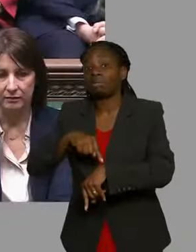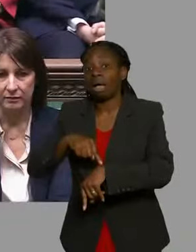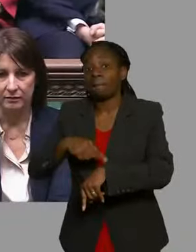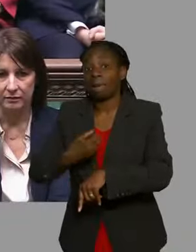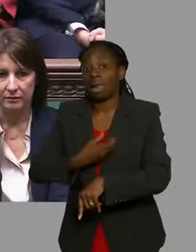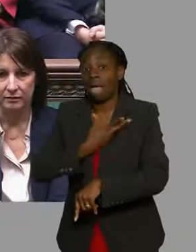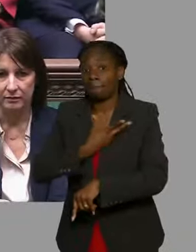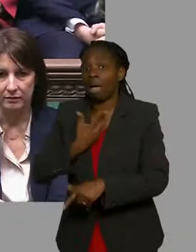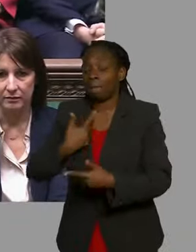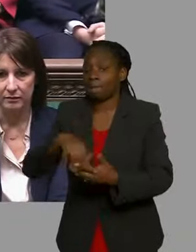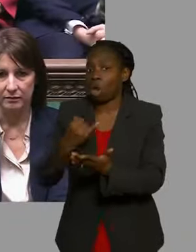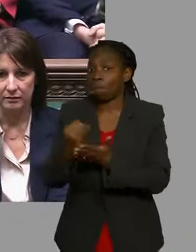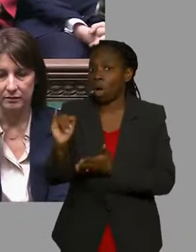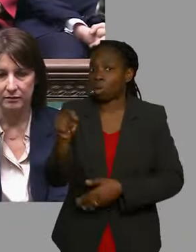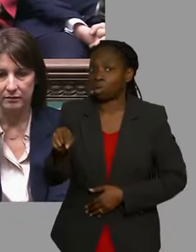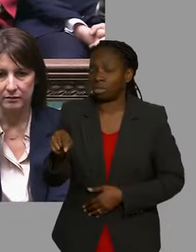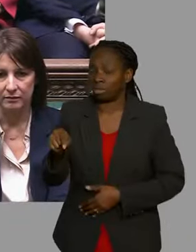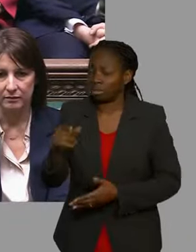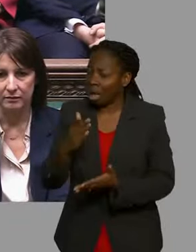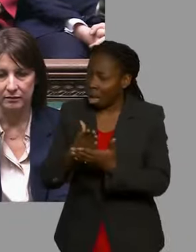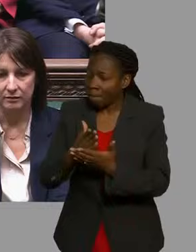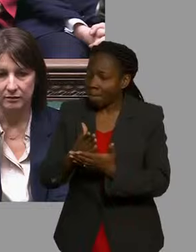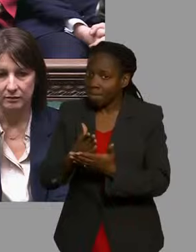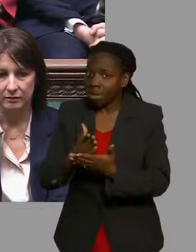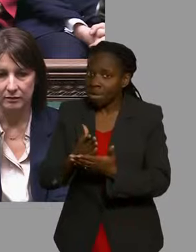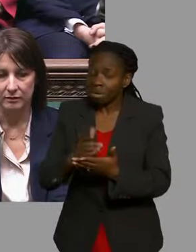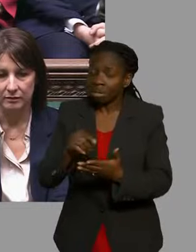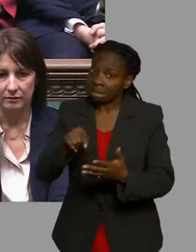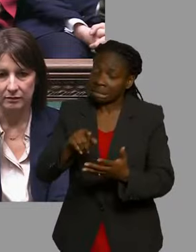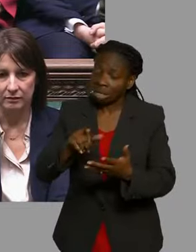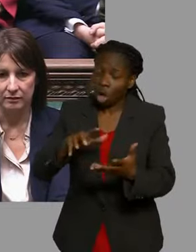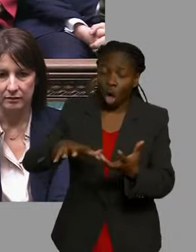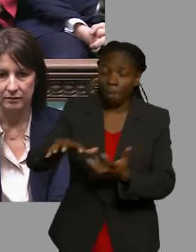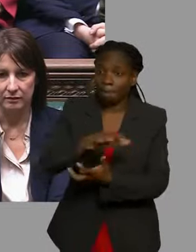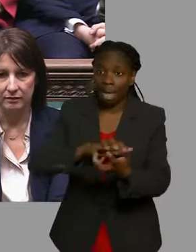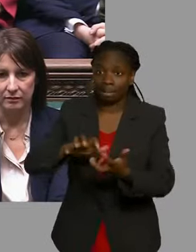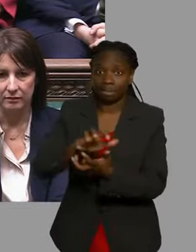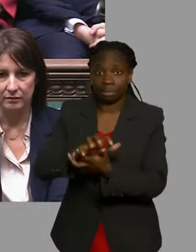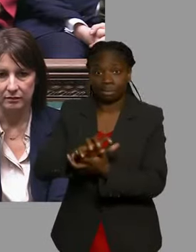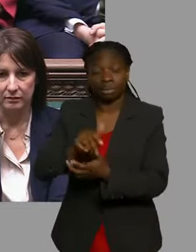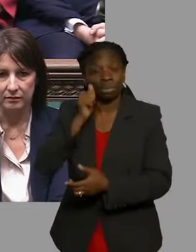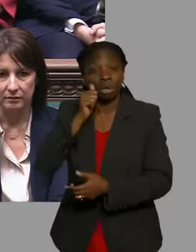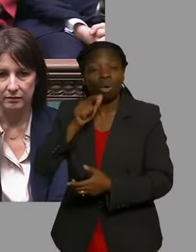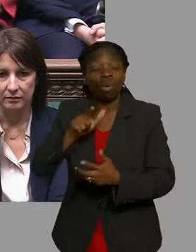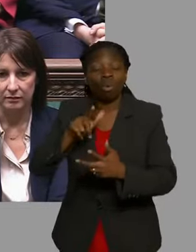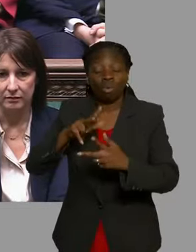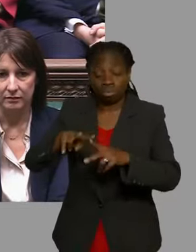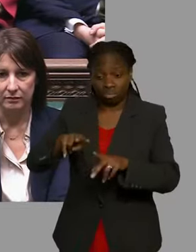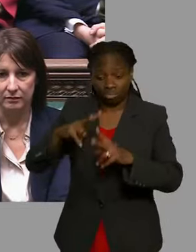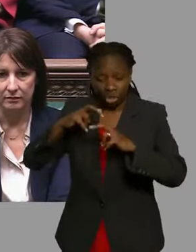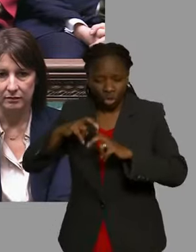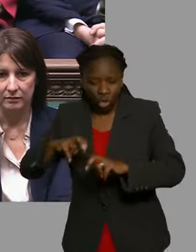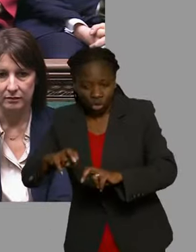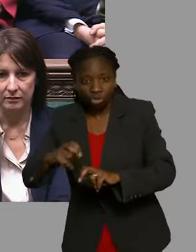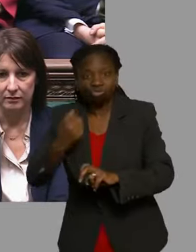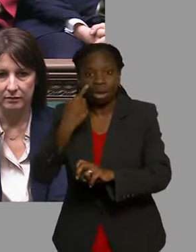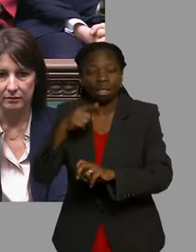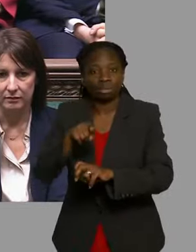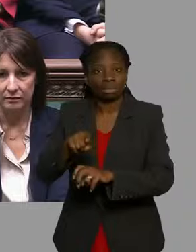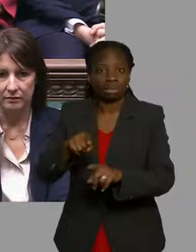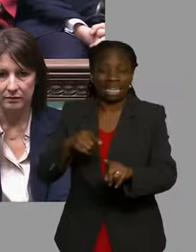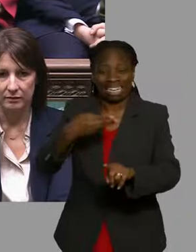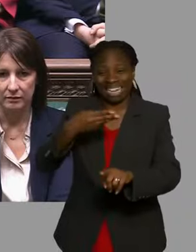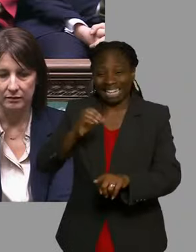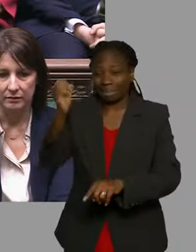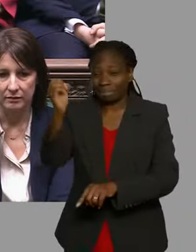The research, as he knows, shows that 90% of those impacted knew about the changes that were